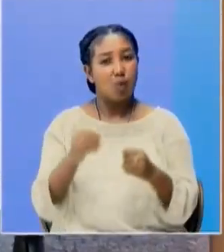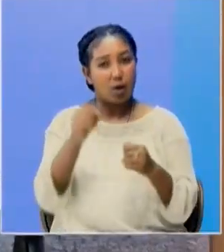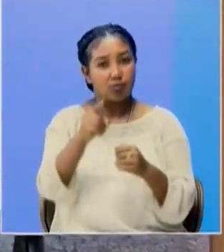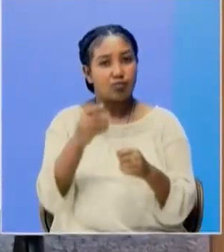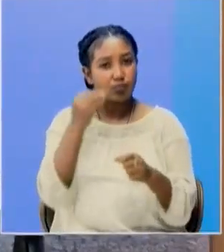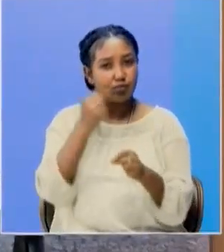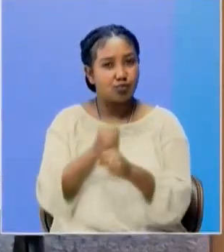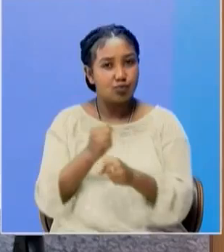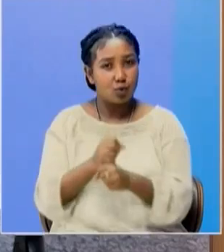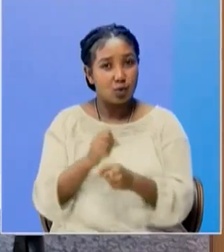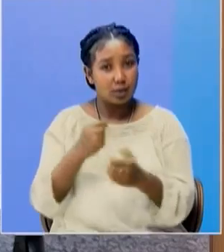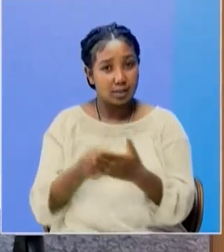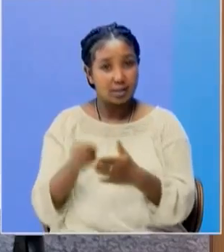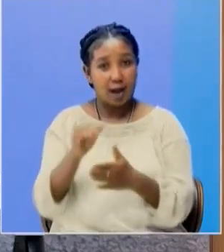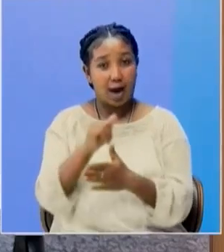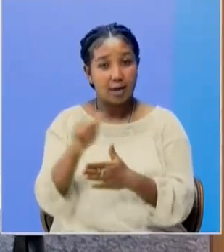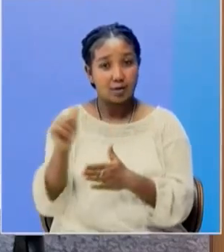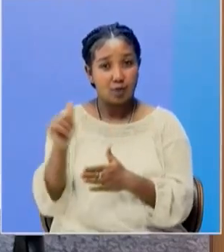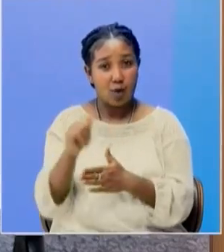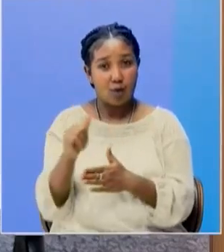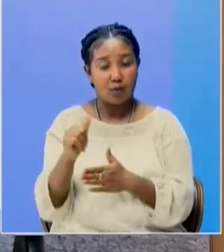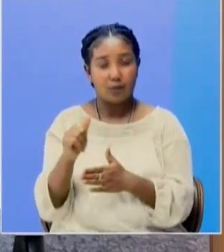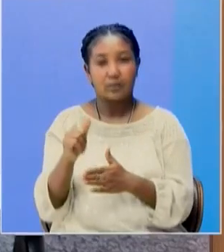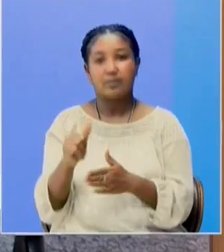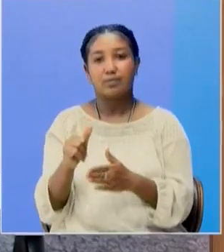do this kinds of